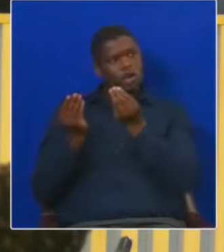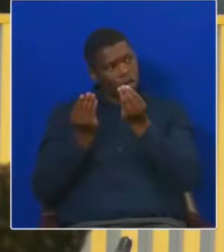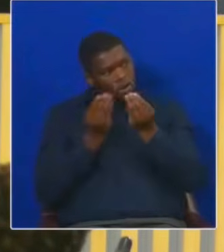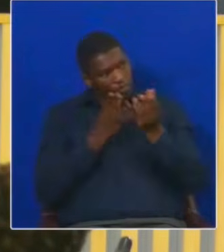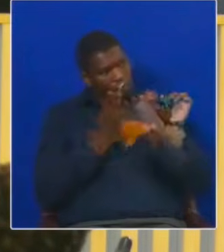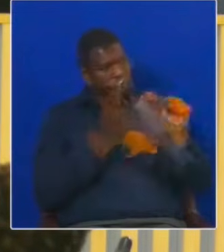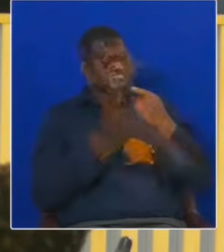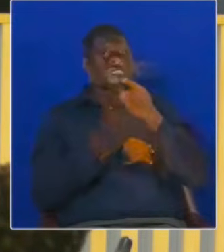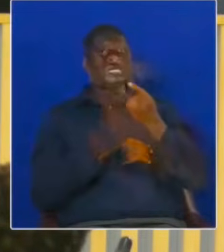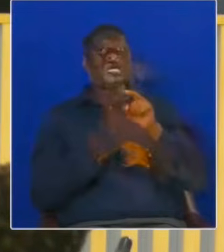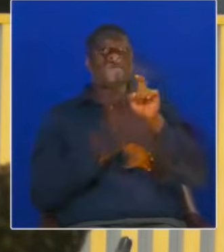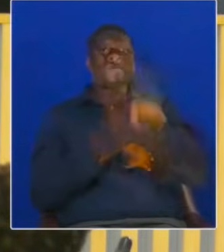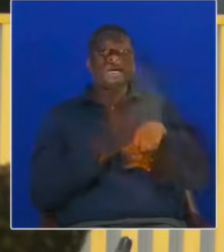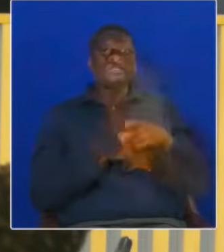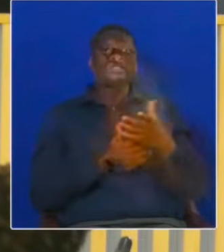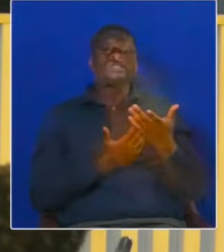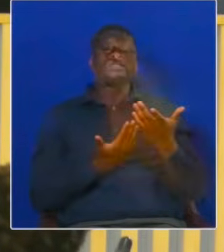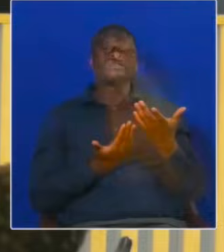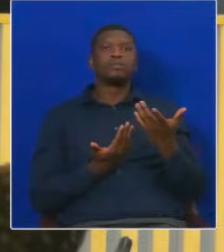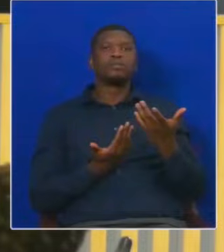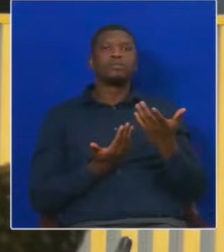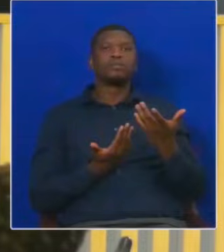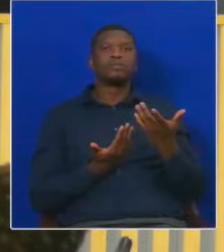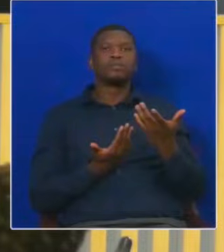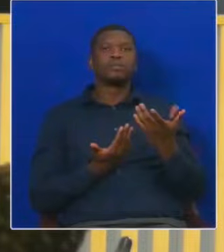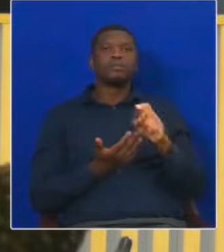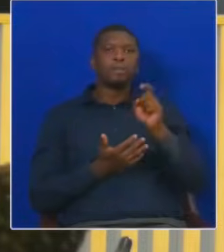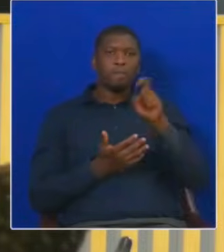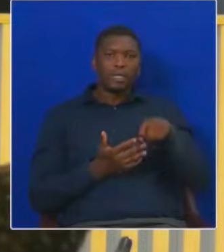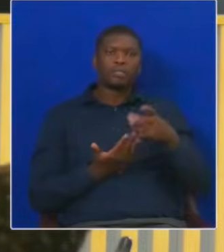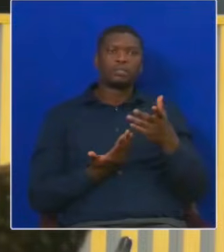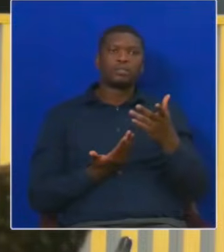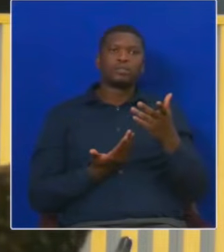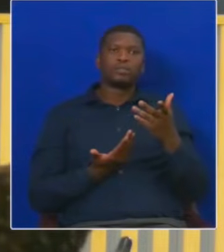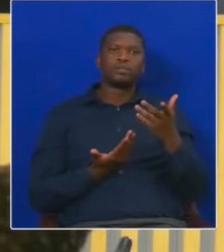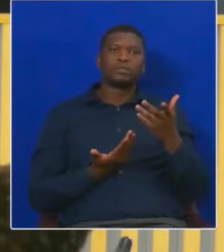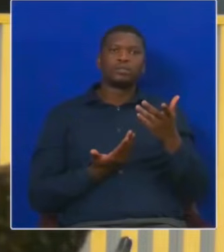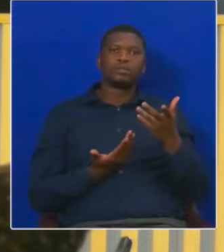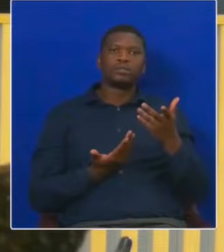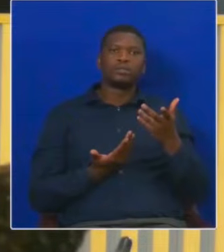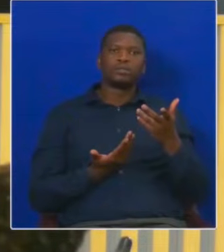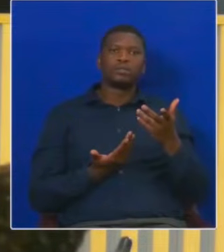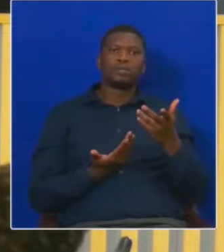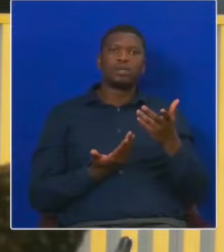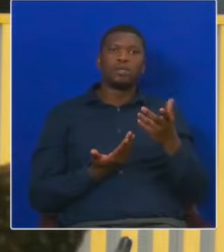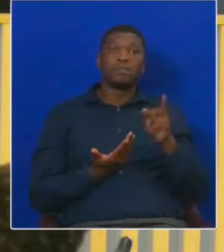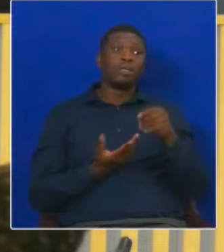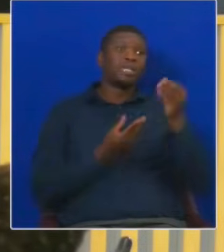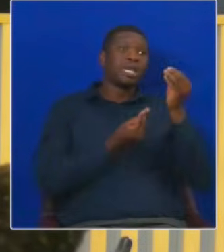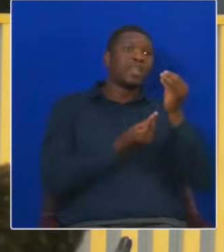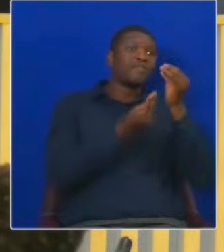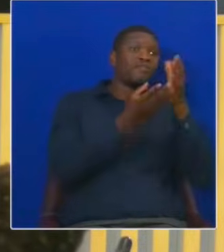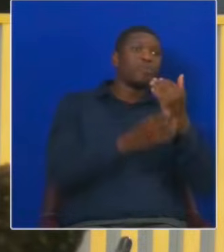Lebohang must inform Lucky to stay